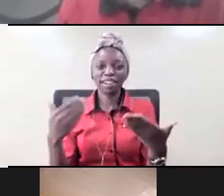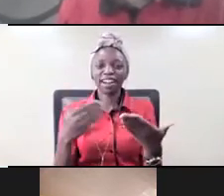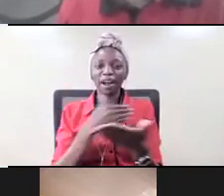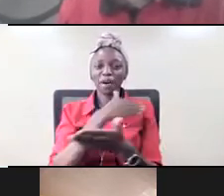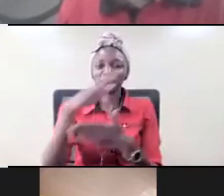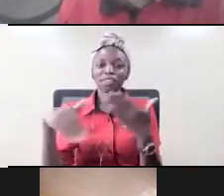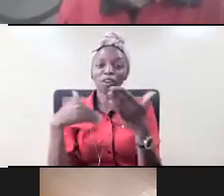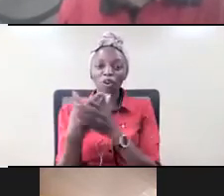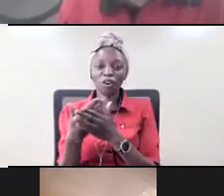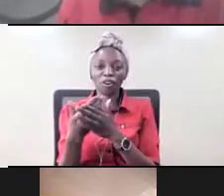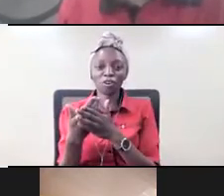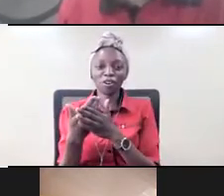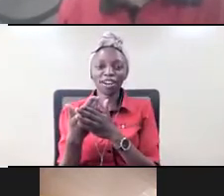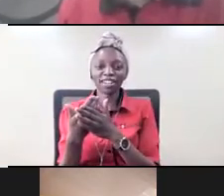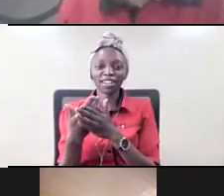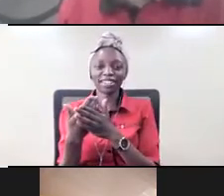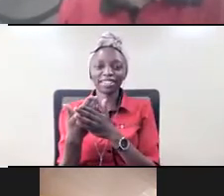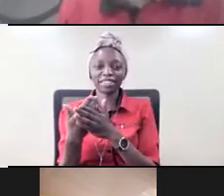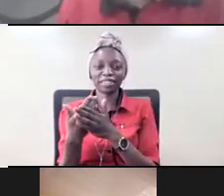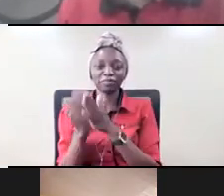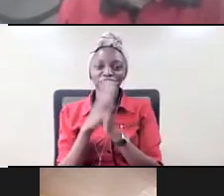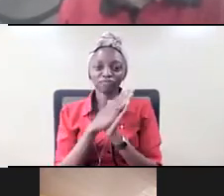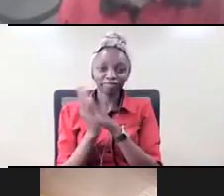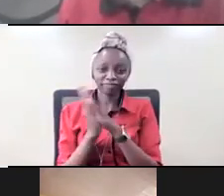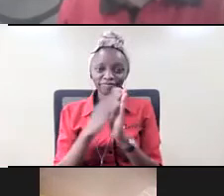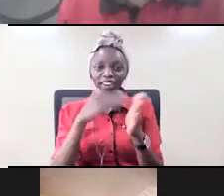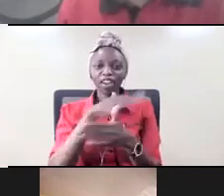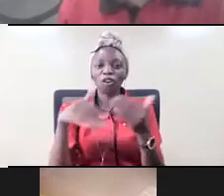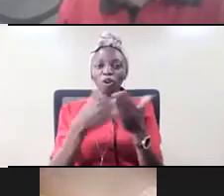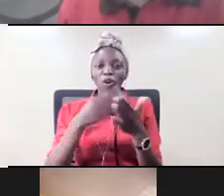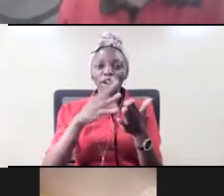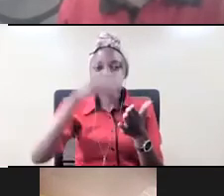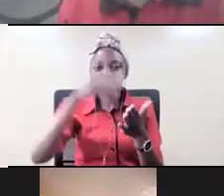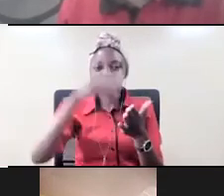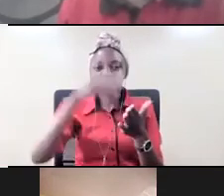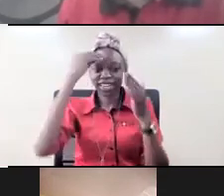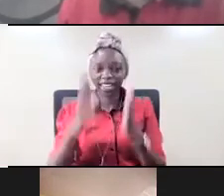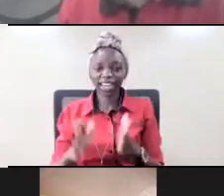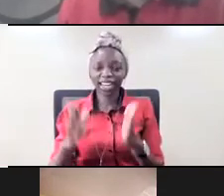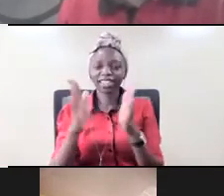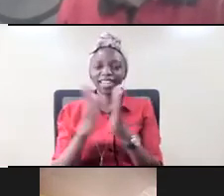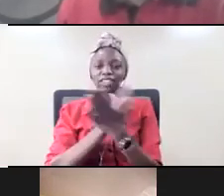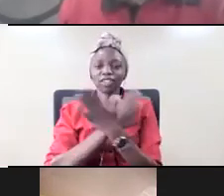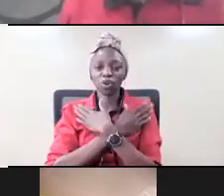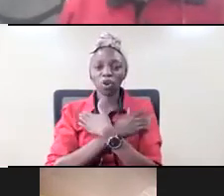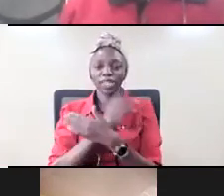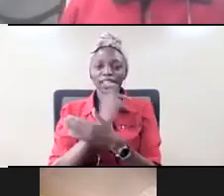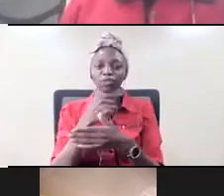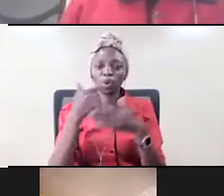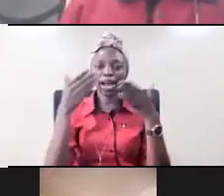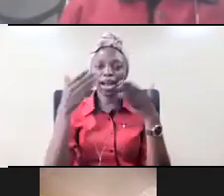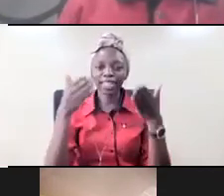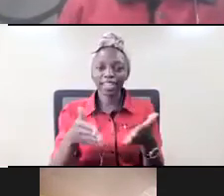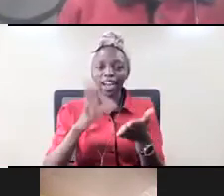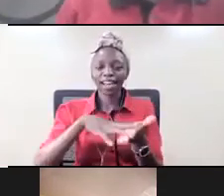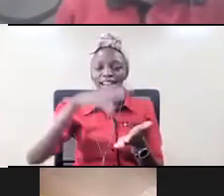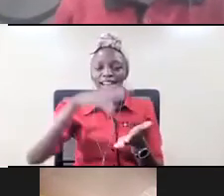So I guess it's mine to officially declare the Digital Essay